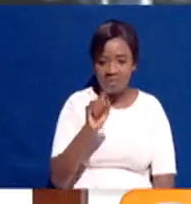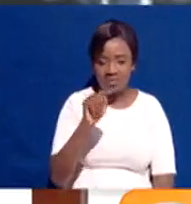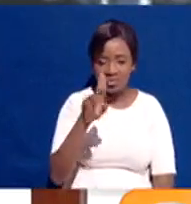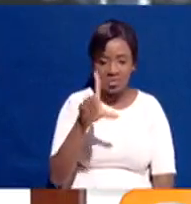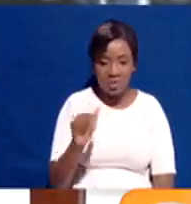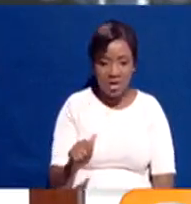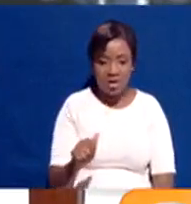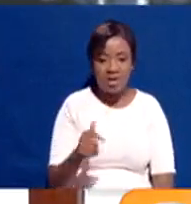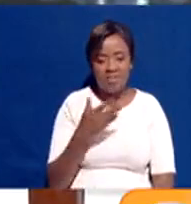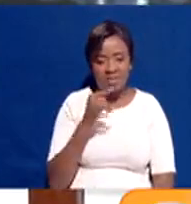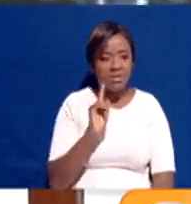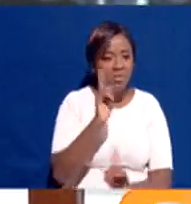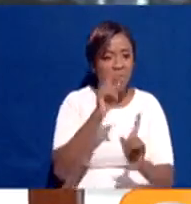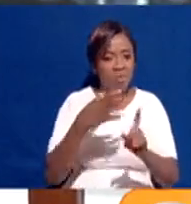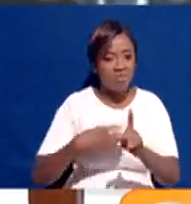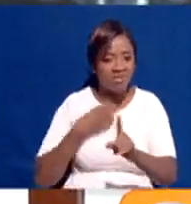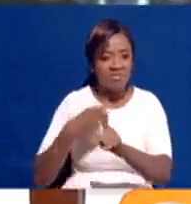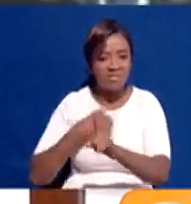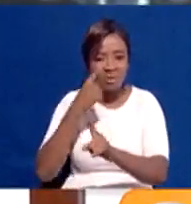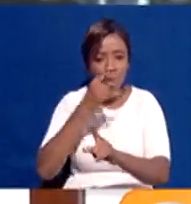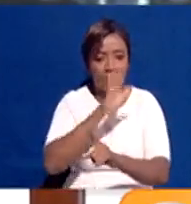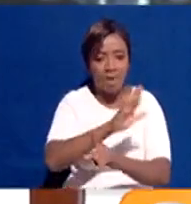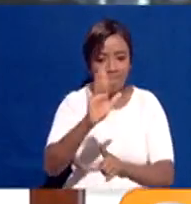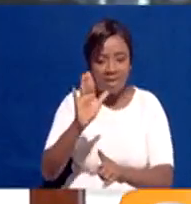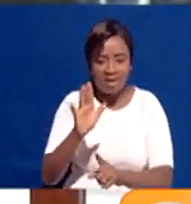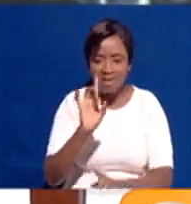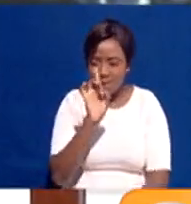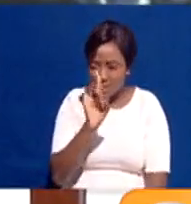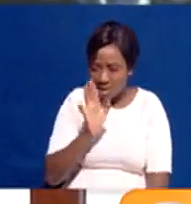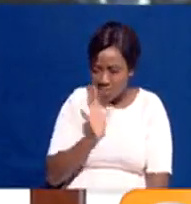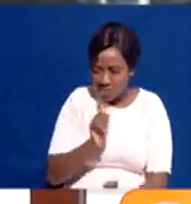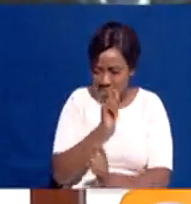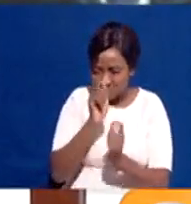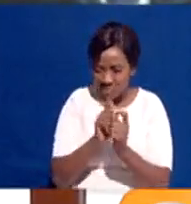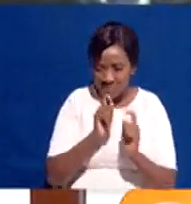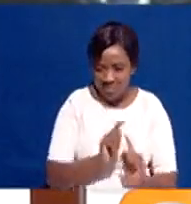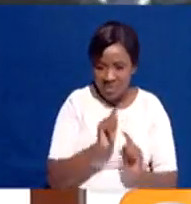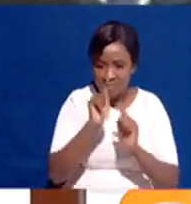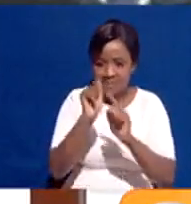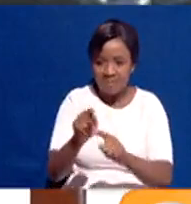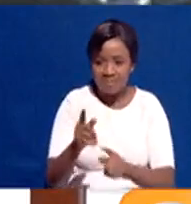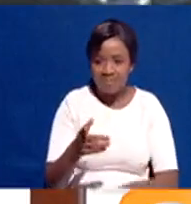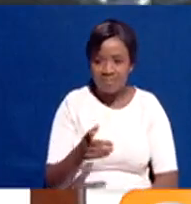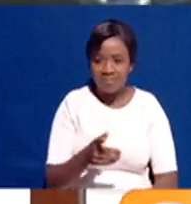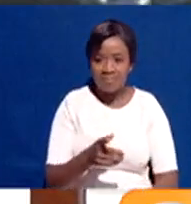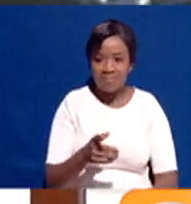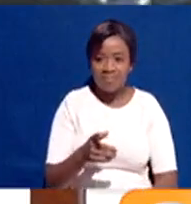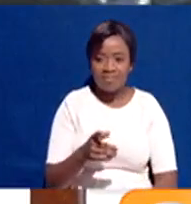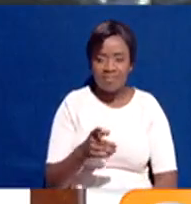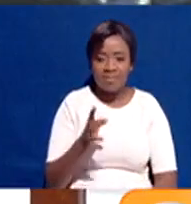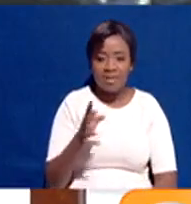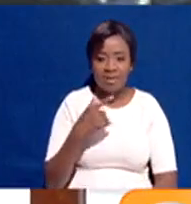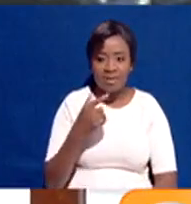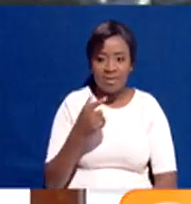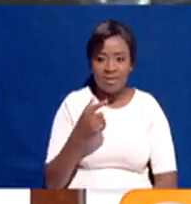patients from their houses. And I went to pick one particular lady. And of course, she packed her small bags, and then she said her money was